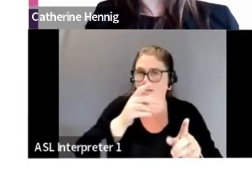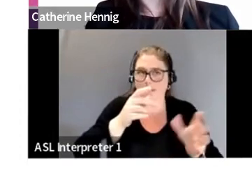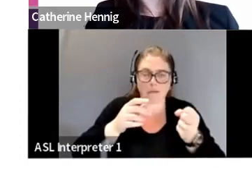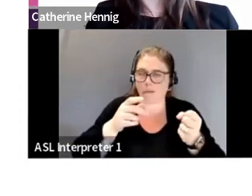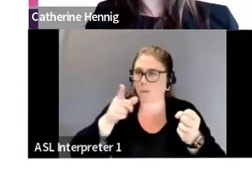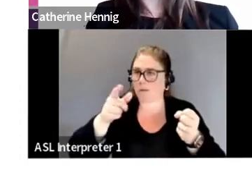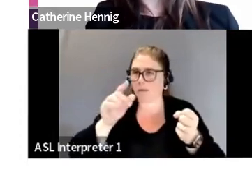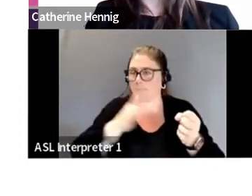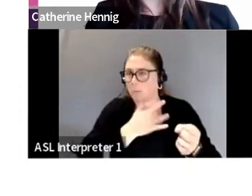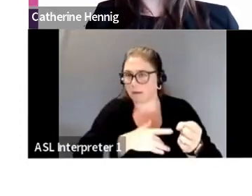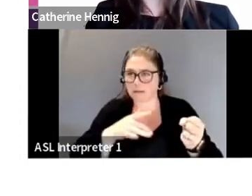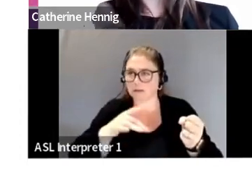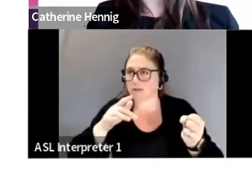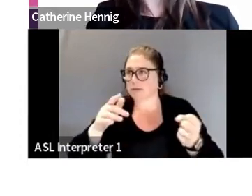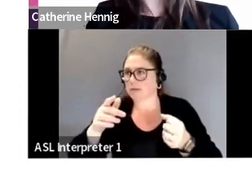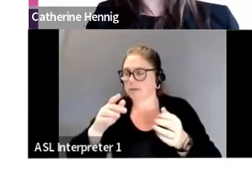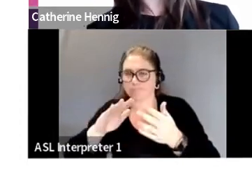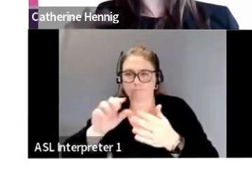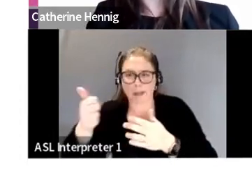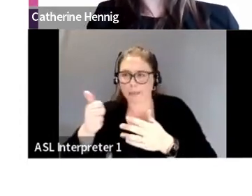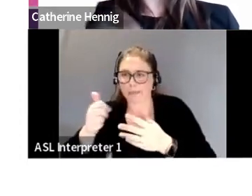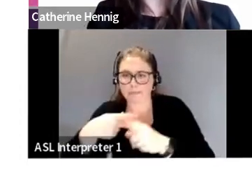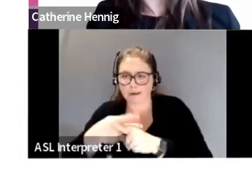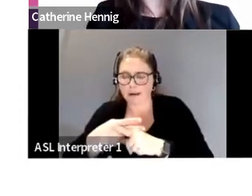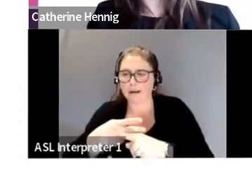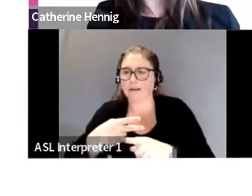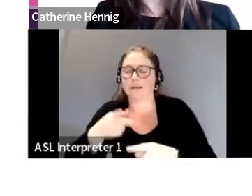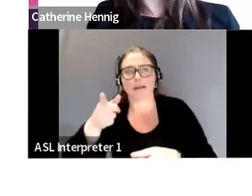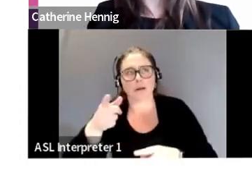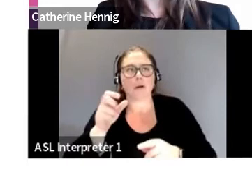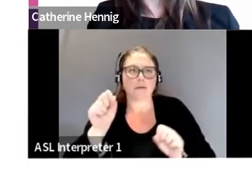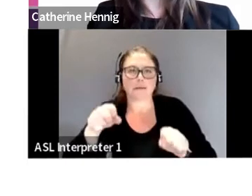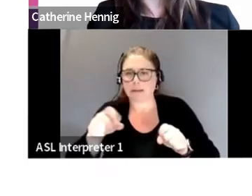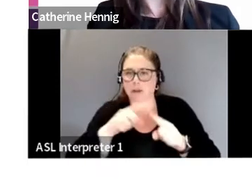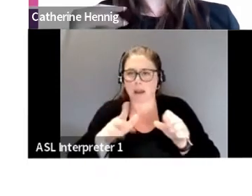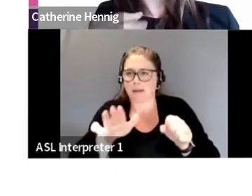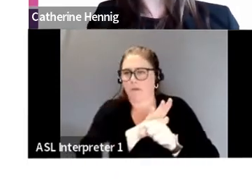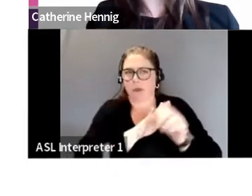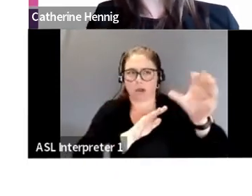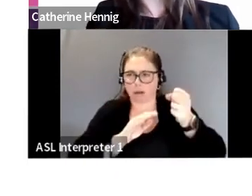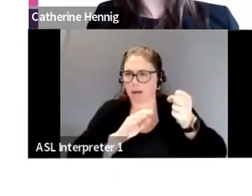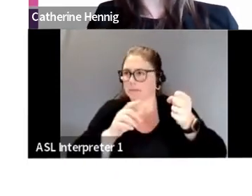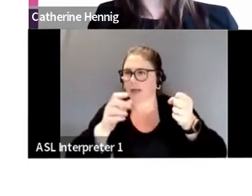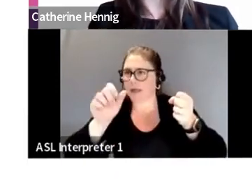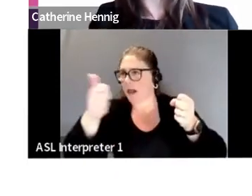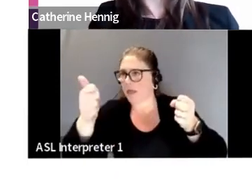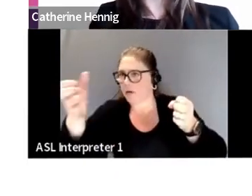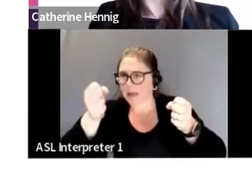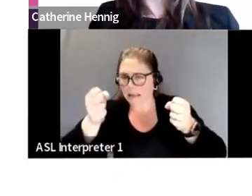of the project funded. But as long as you're stacking it from those different sources, there's no problem